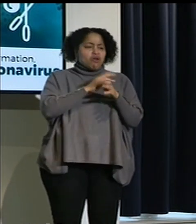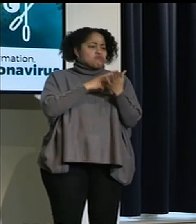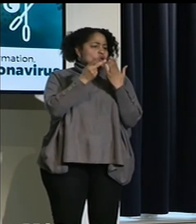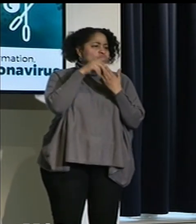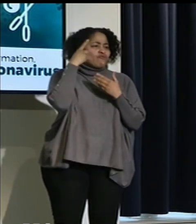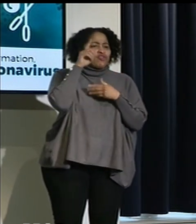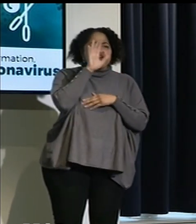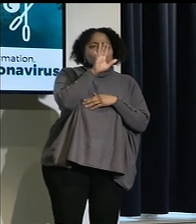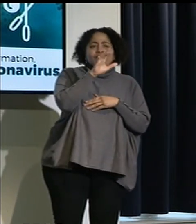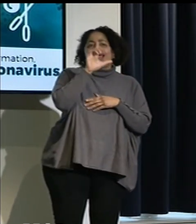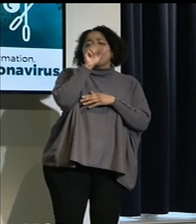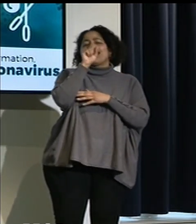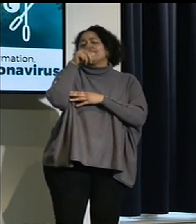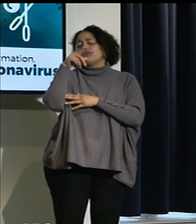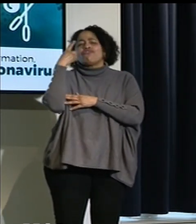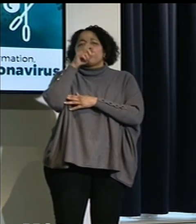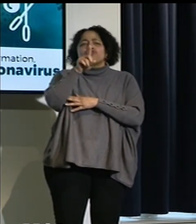utilities, LSP,